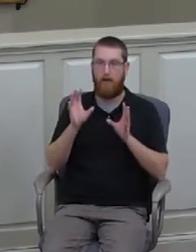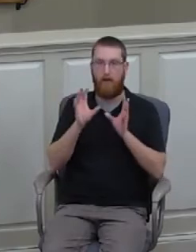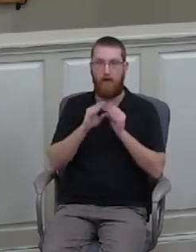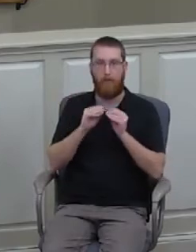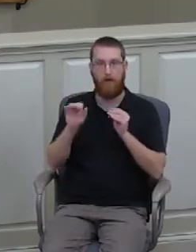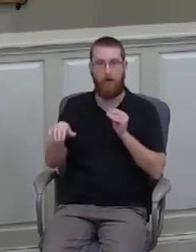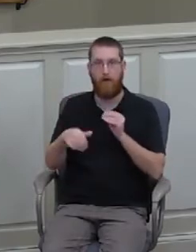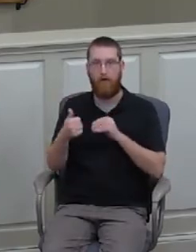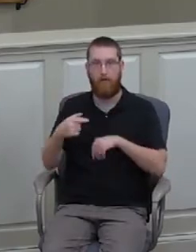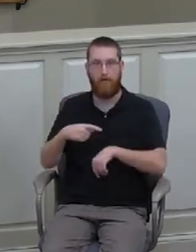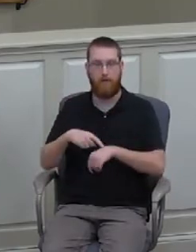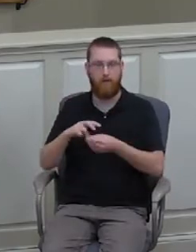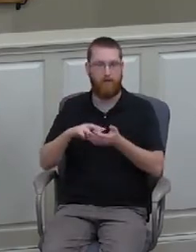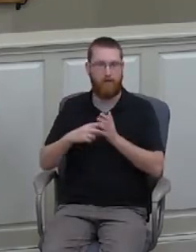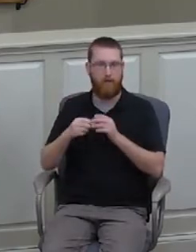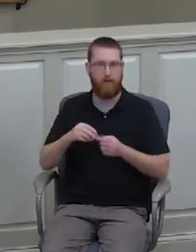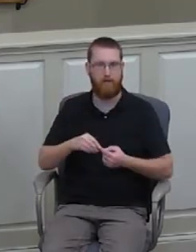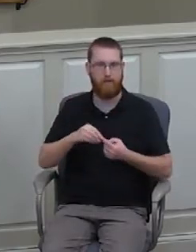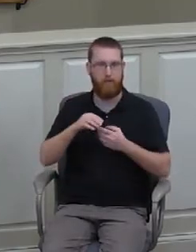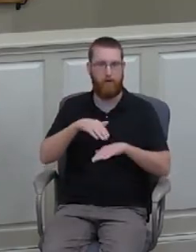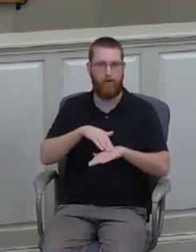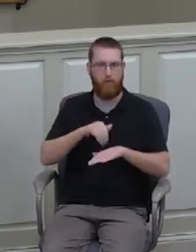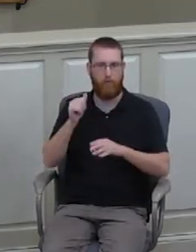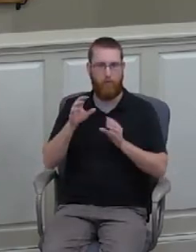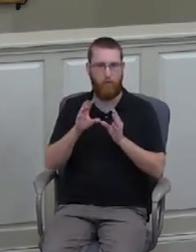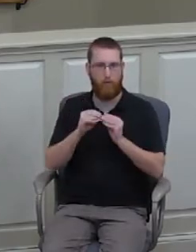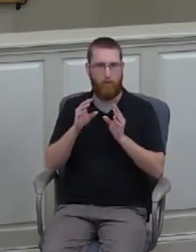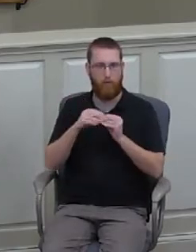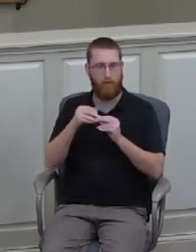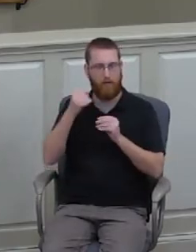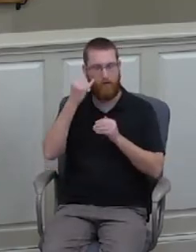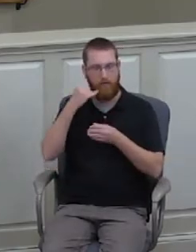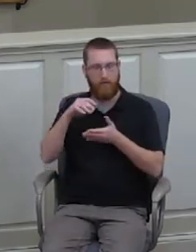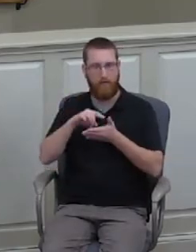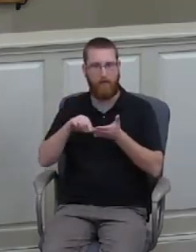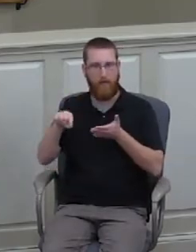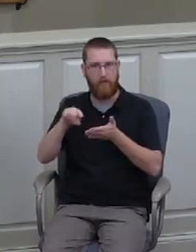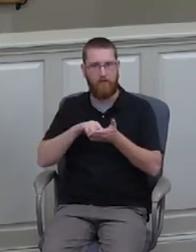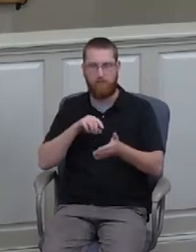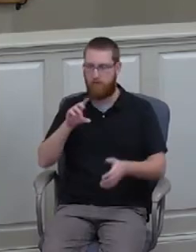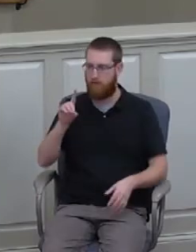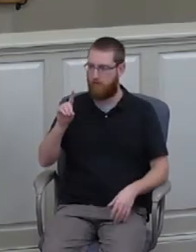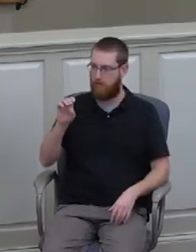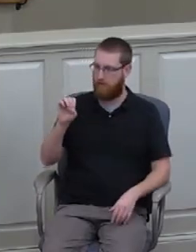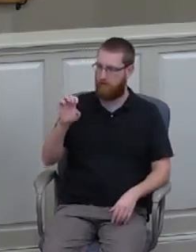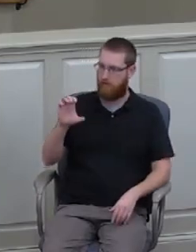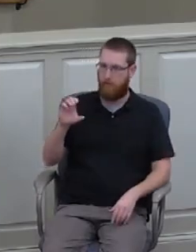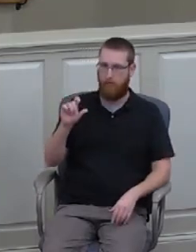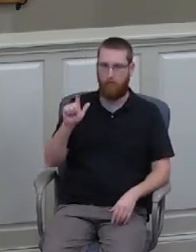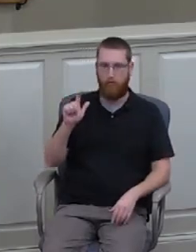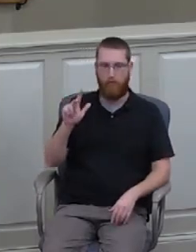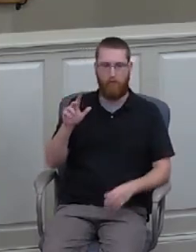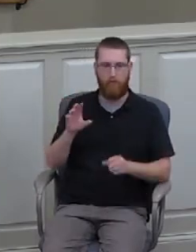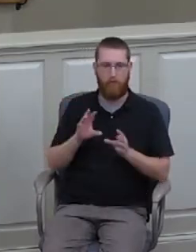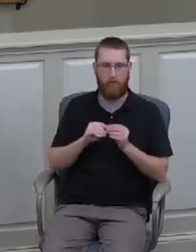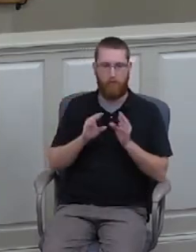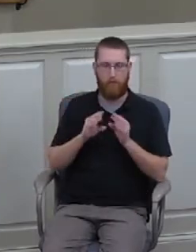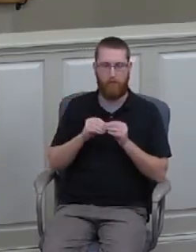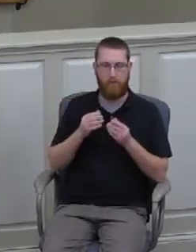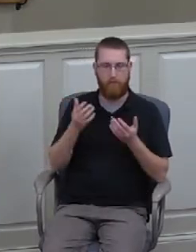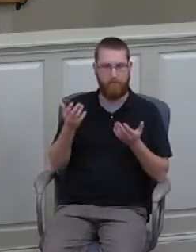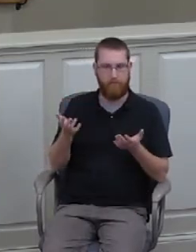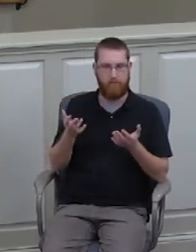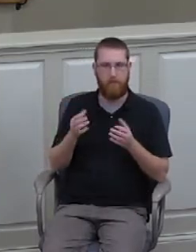which would make it a special called meeting if you want to cancel the second meeting in December. So I don't know. I mean, there's